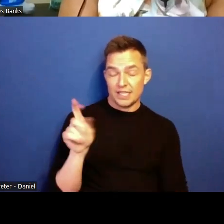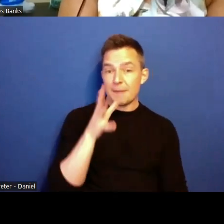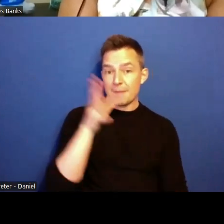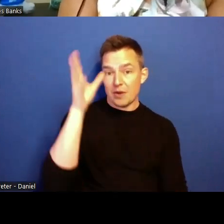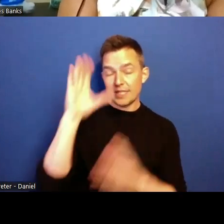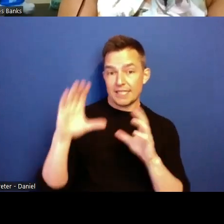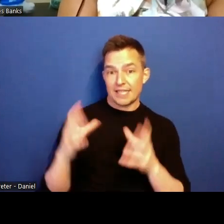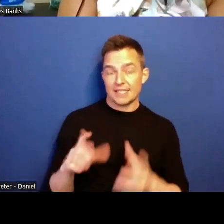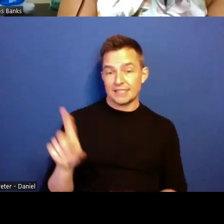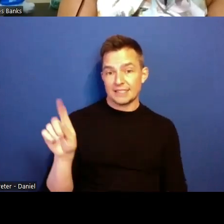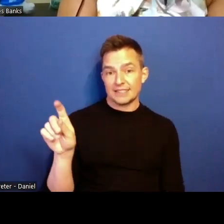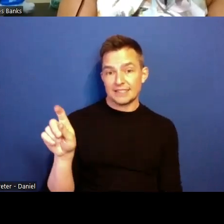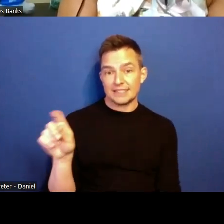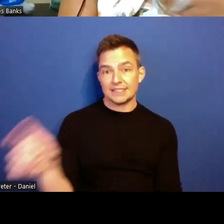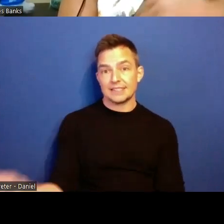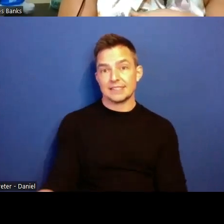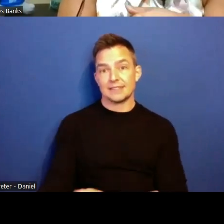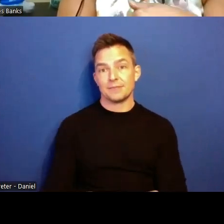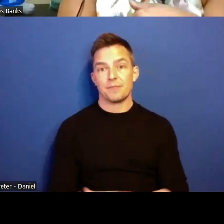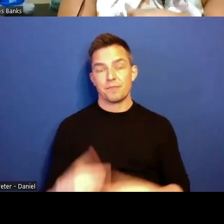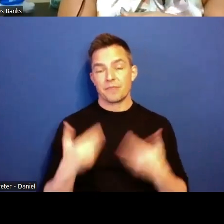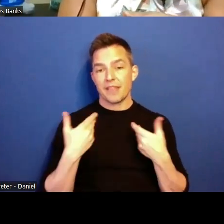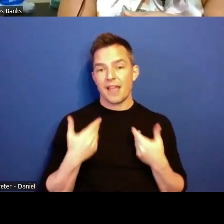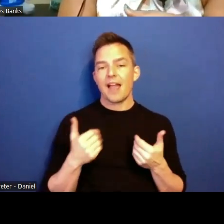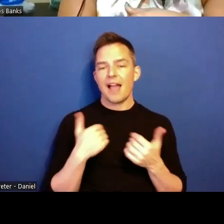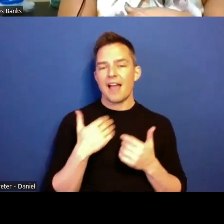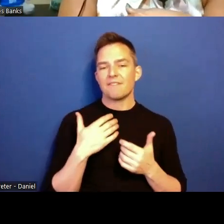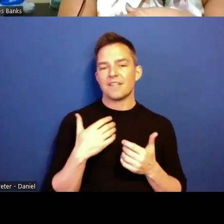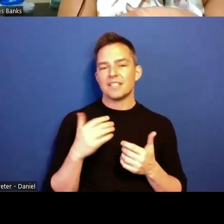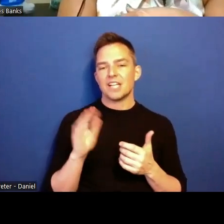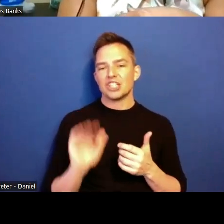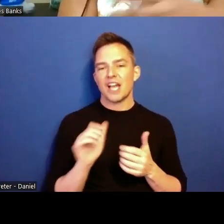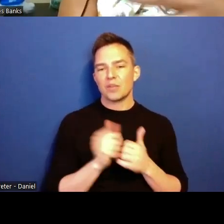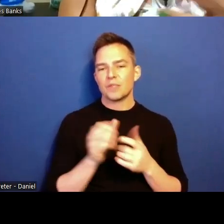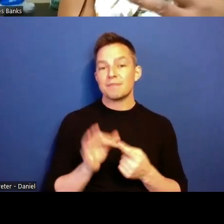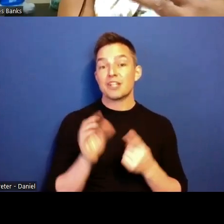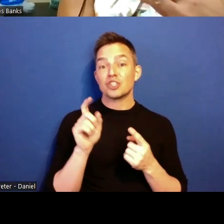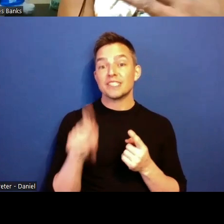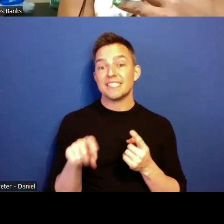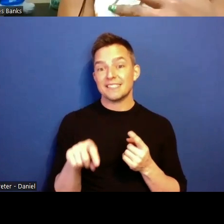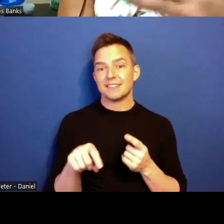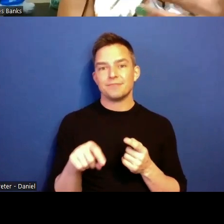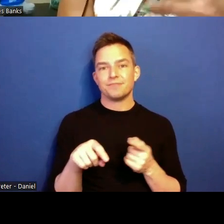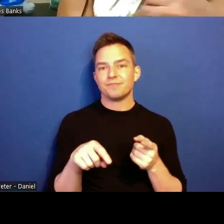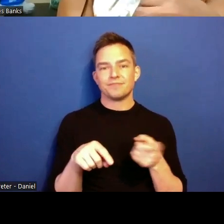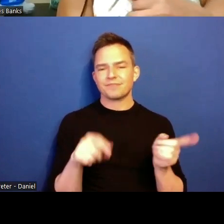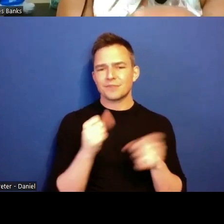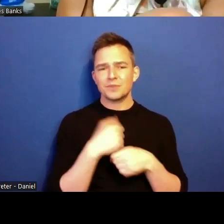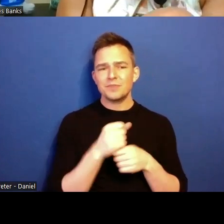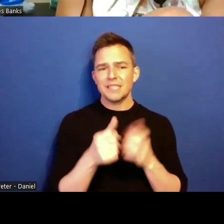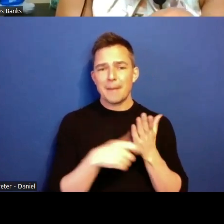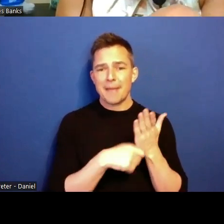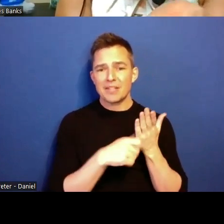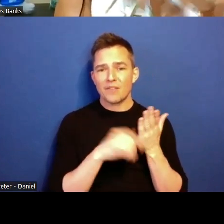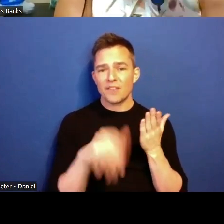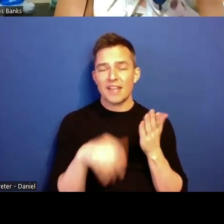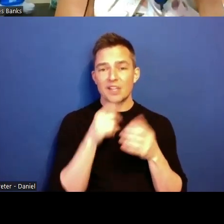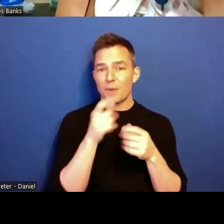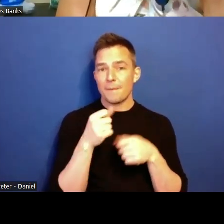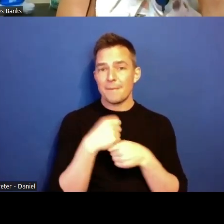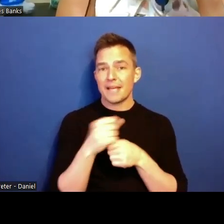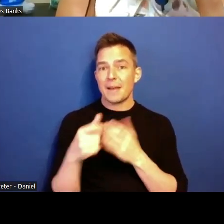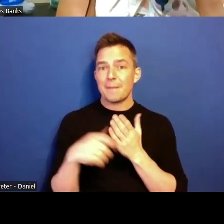classes? I have a child with special needs. They don't make a manual for that, and they do not make a manual